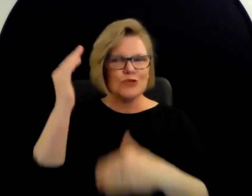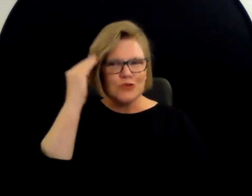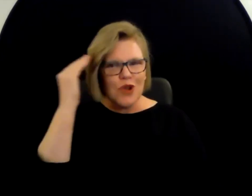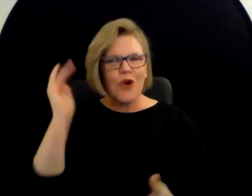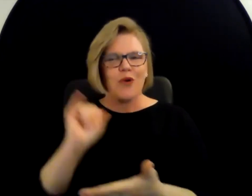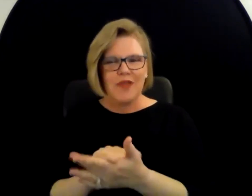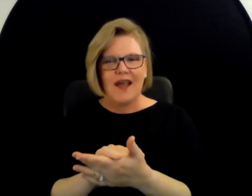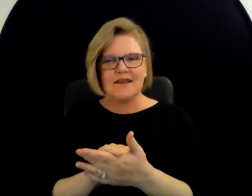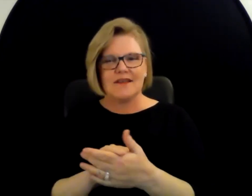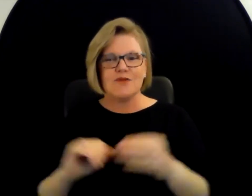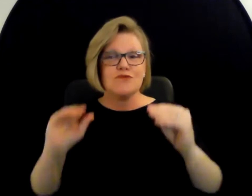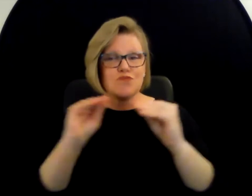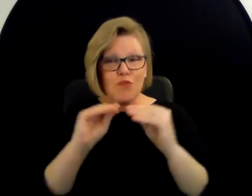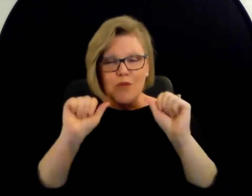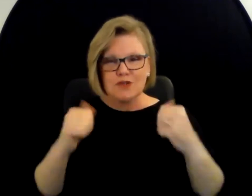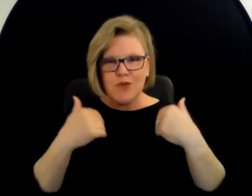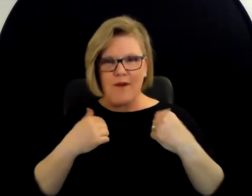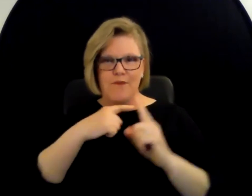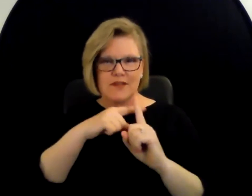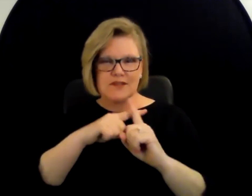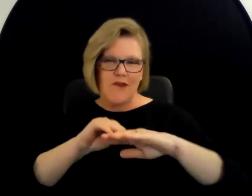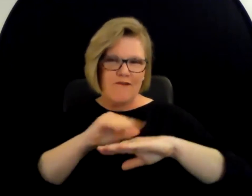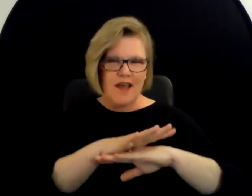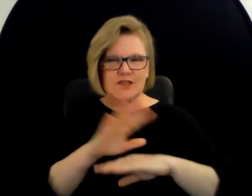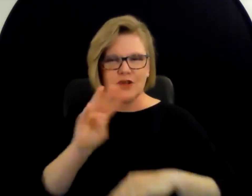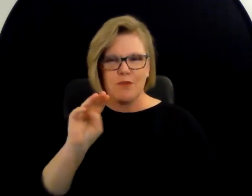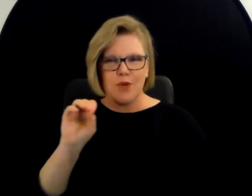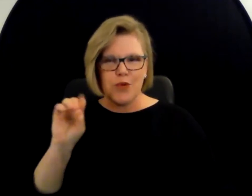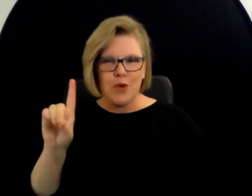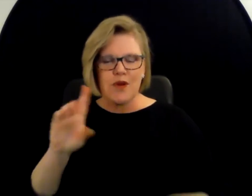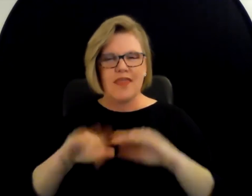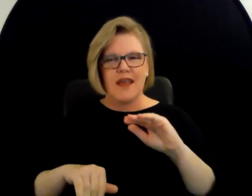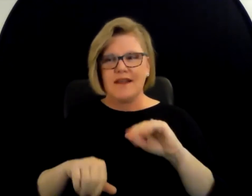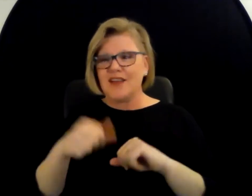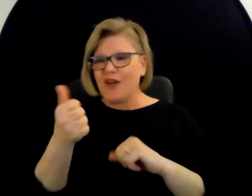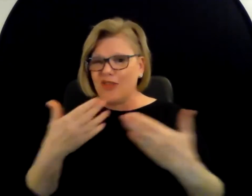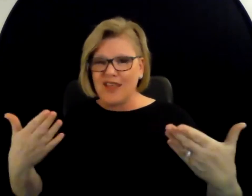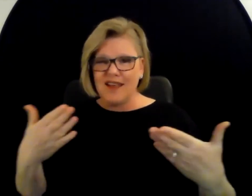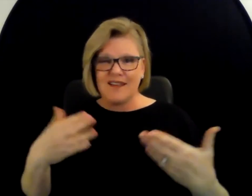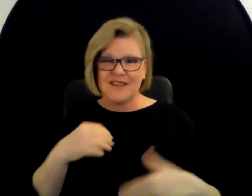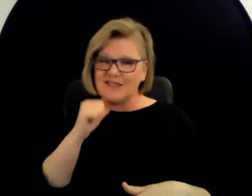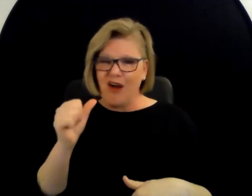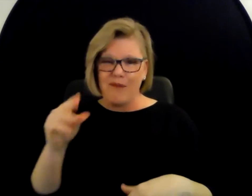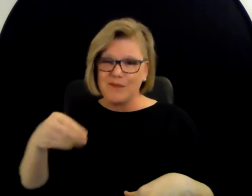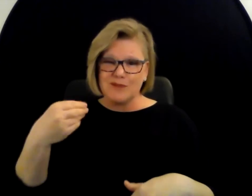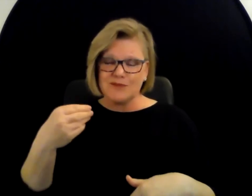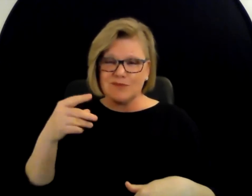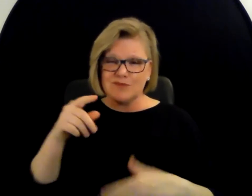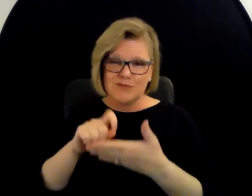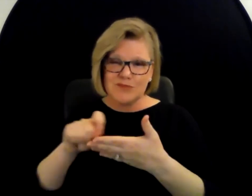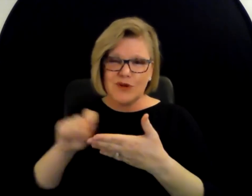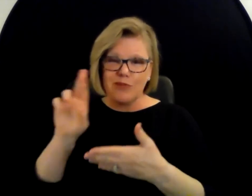it's way more likely to have a positive effect on mood than either the non-prescribed substances that they're using or other